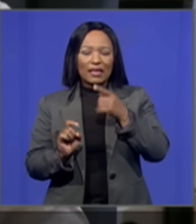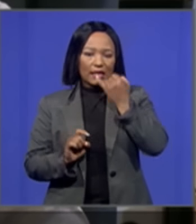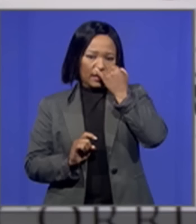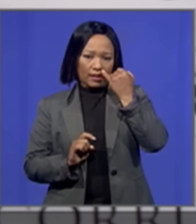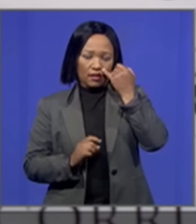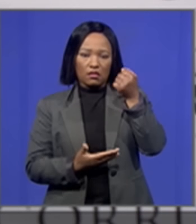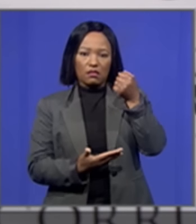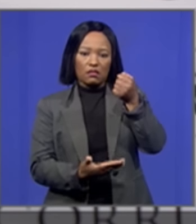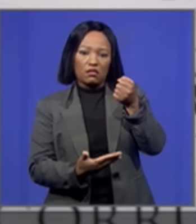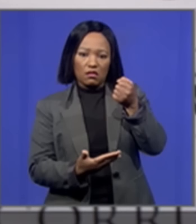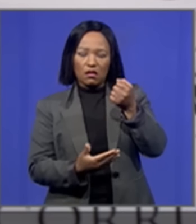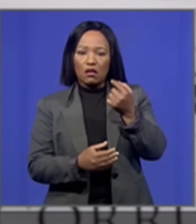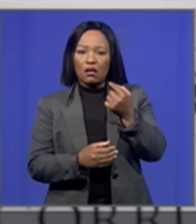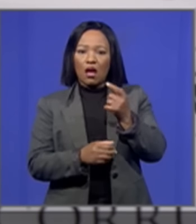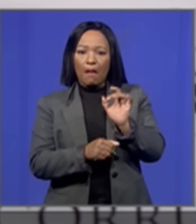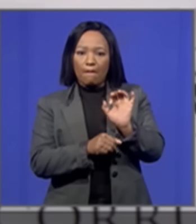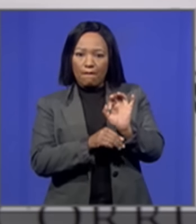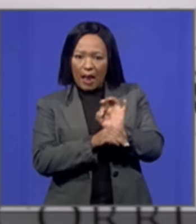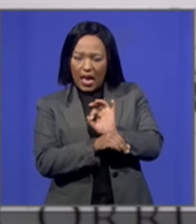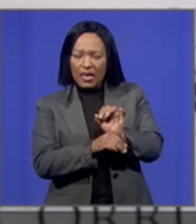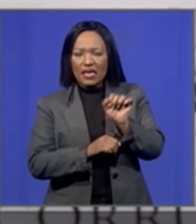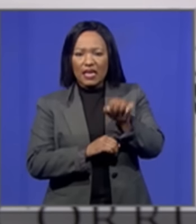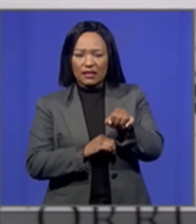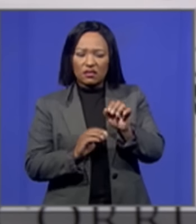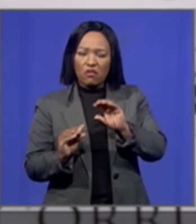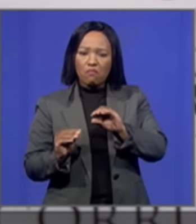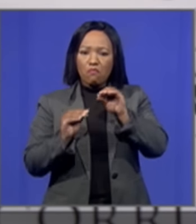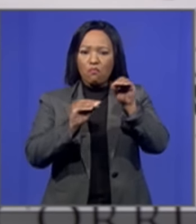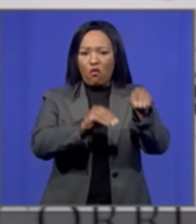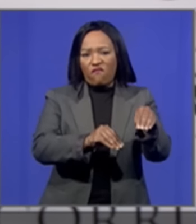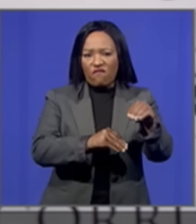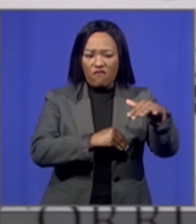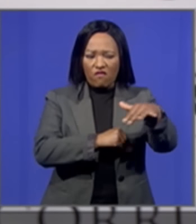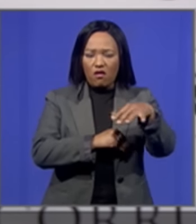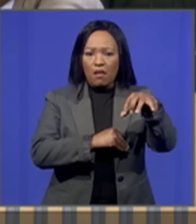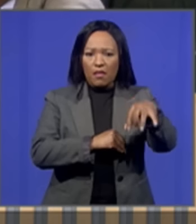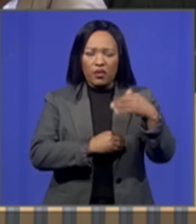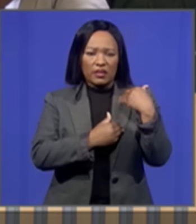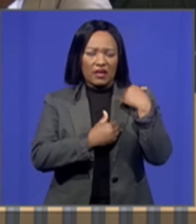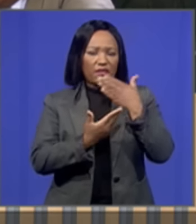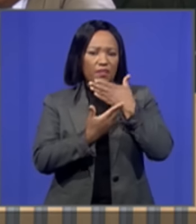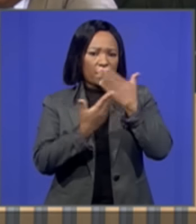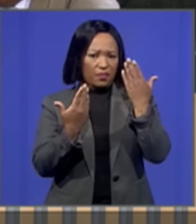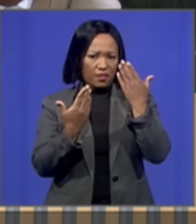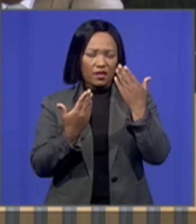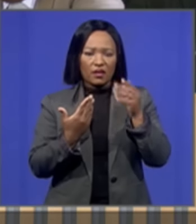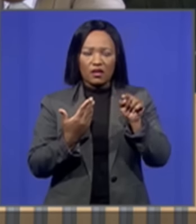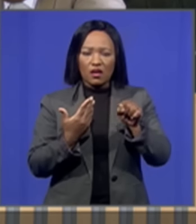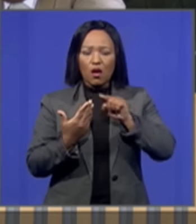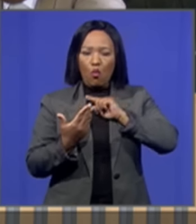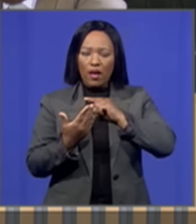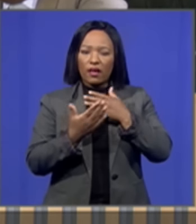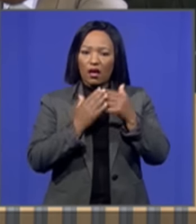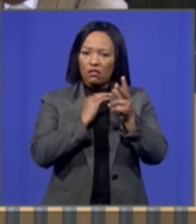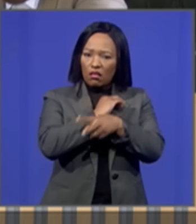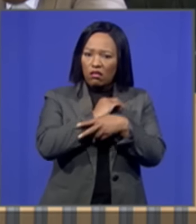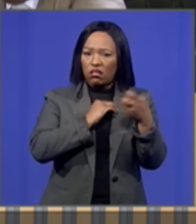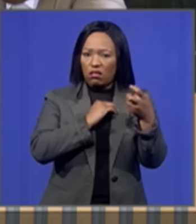diritibatsi di ne di ntse di rulaganyeditswe go isiwa kwa Port Shepstone kwa lefelong le le sa babalesegang tebang le gore di kgone go